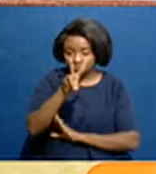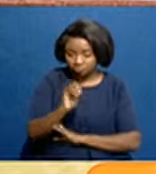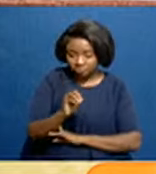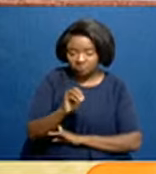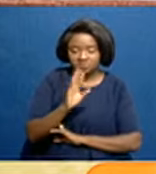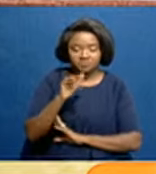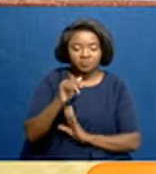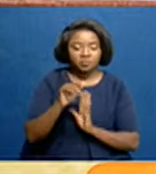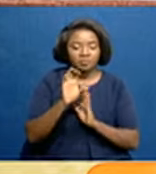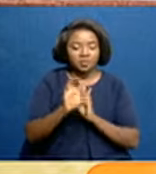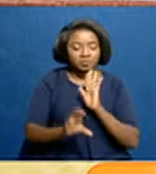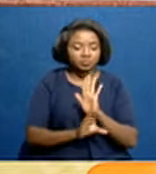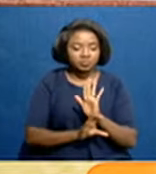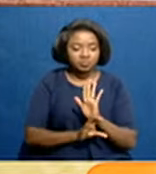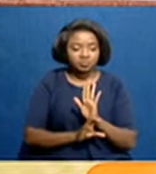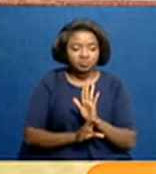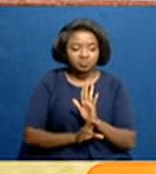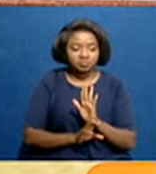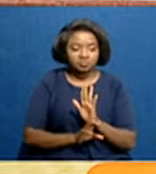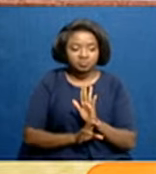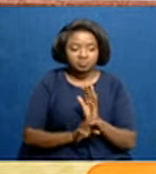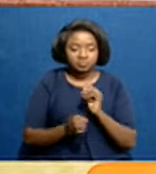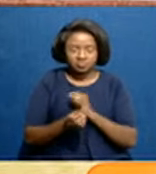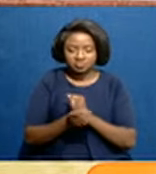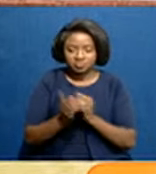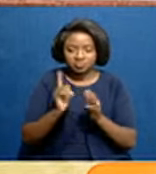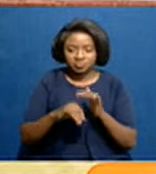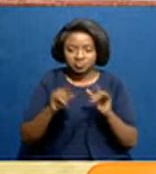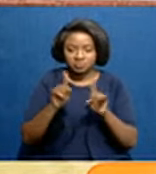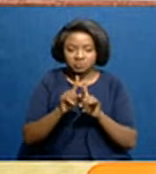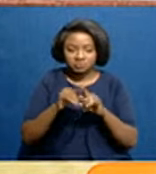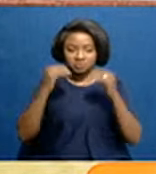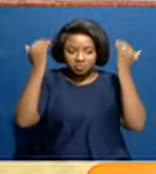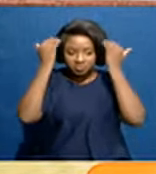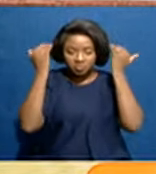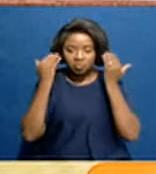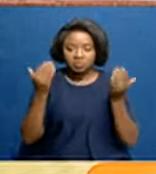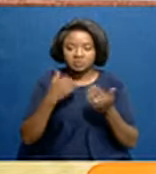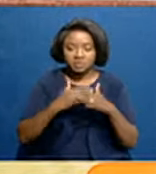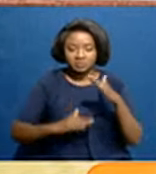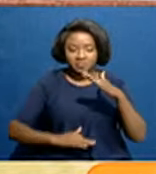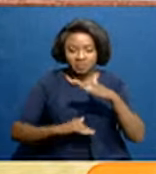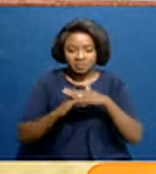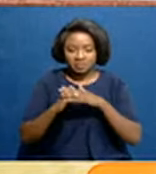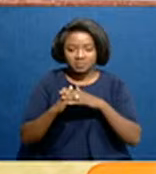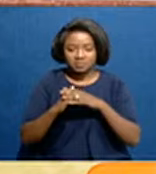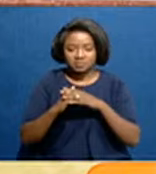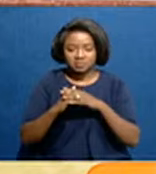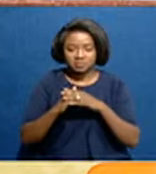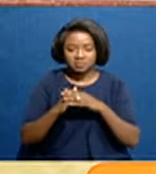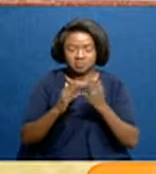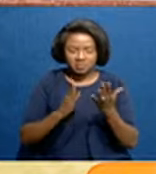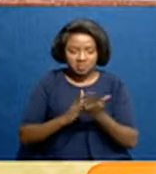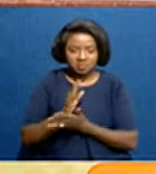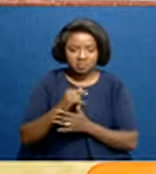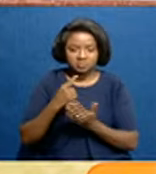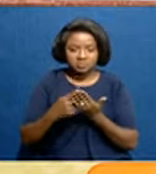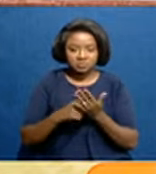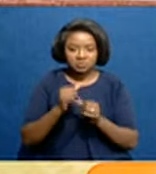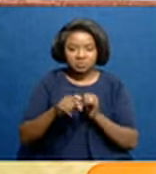very clear that even the courts have got limited jurisdiction when it came even to matters of bills of